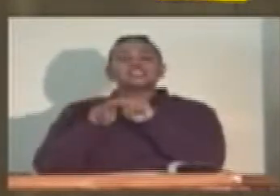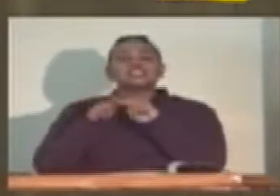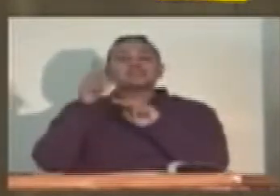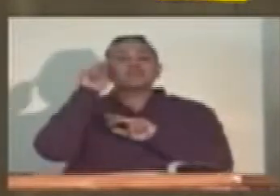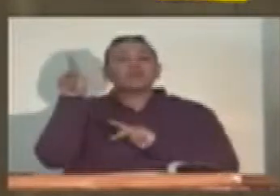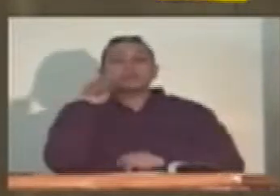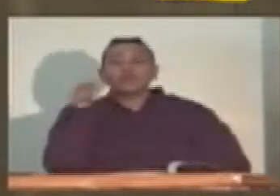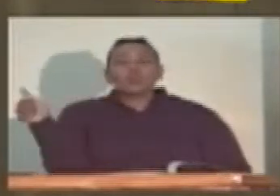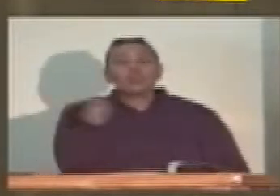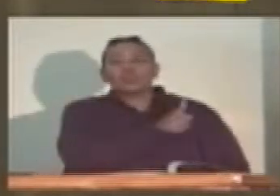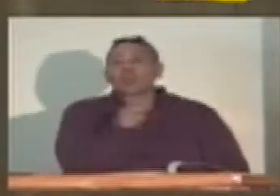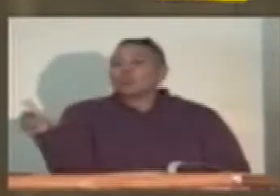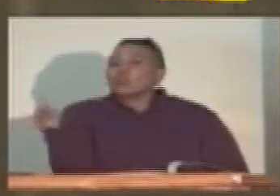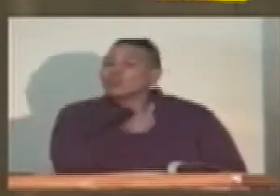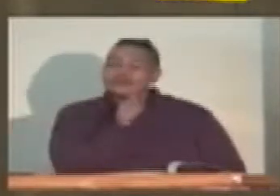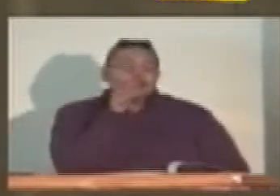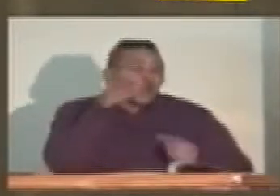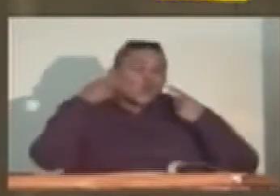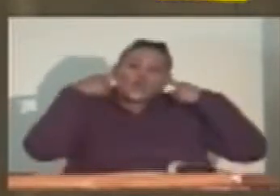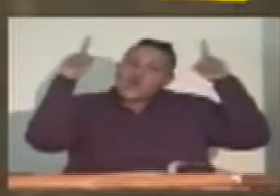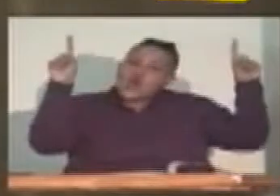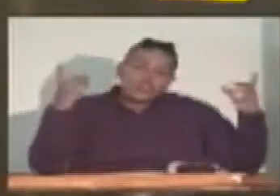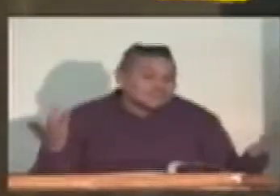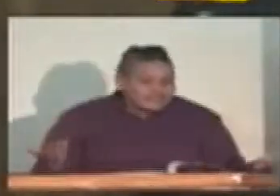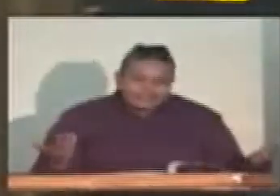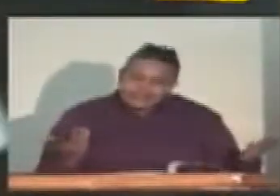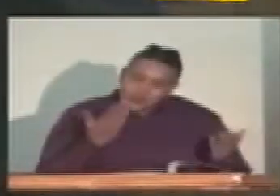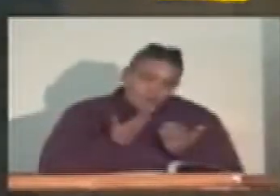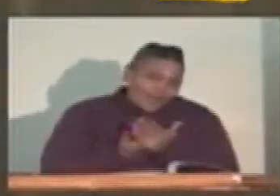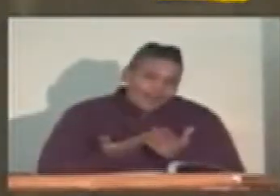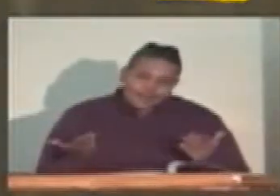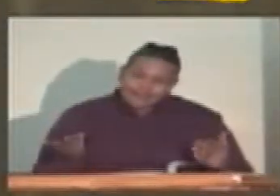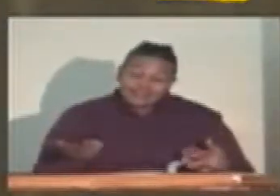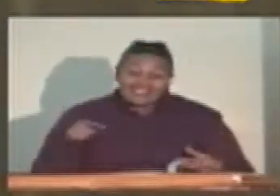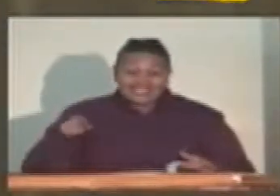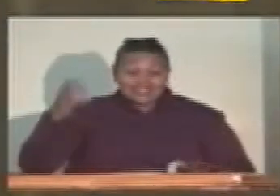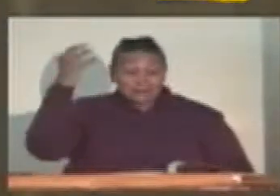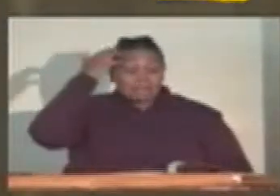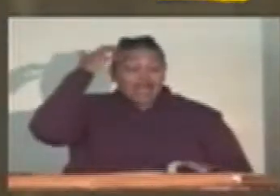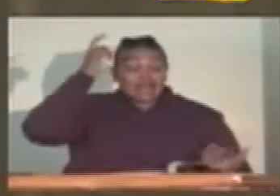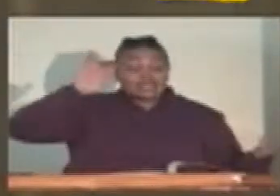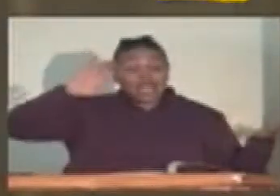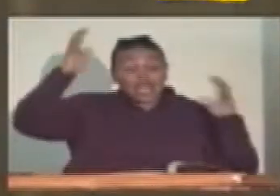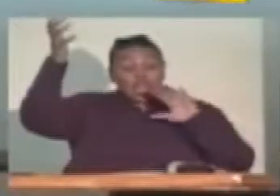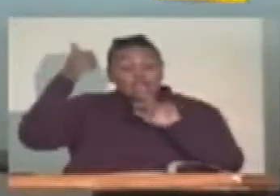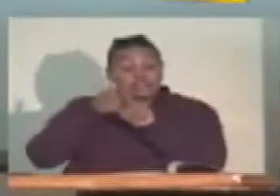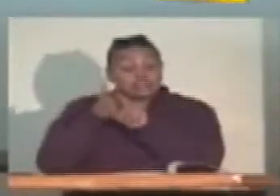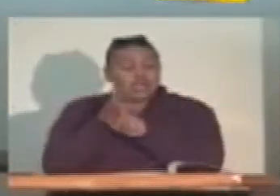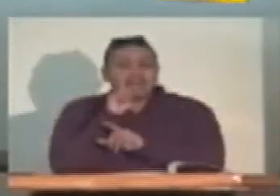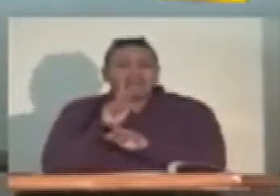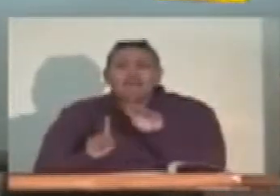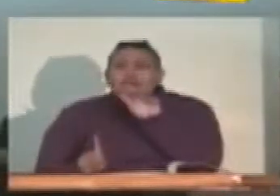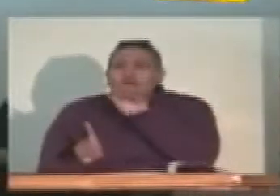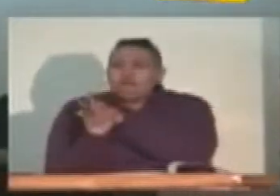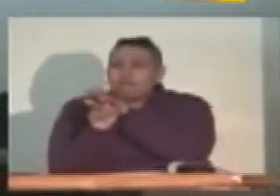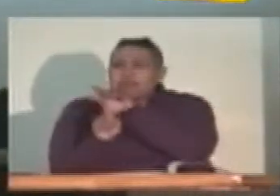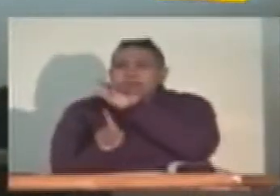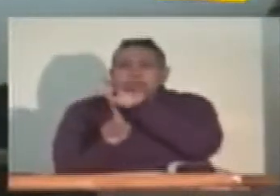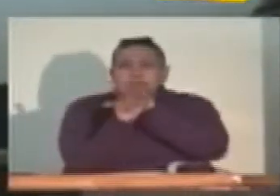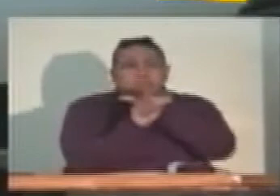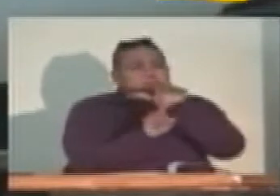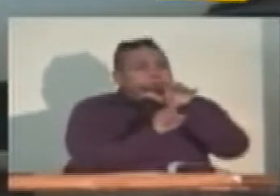commuting public, is not working well. This madness and chaos that have resurfaced in the